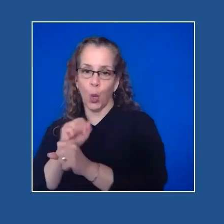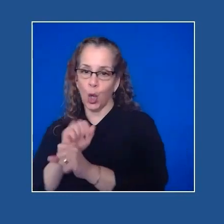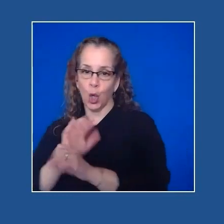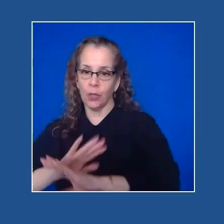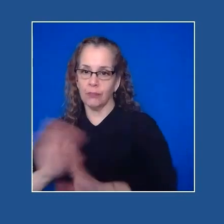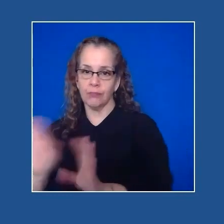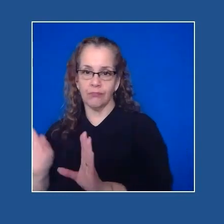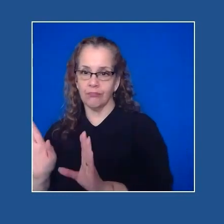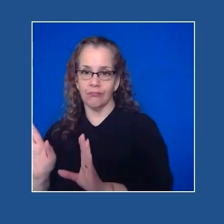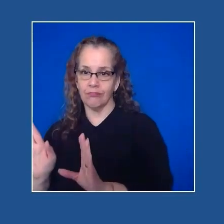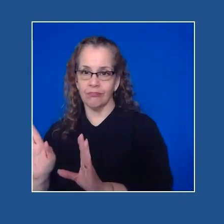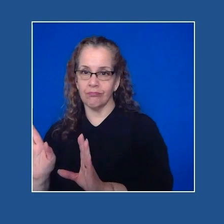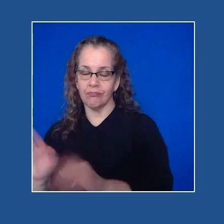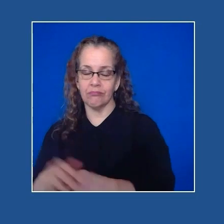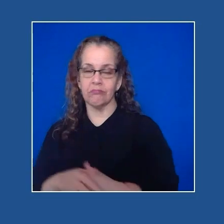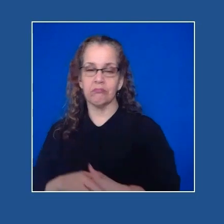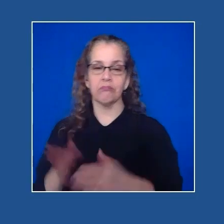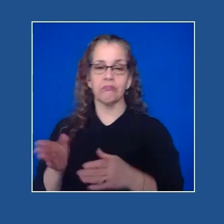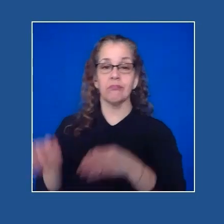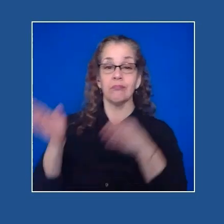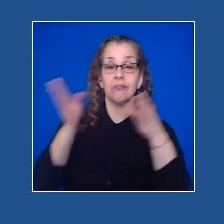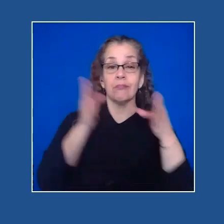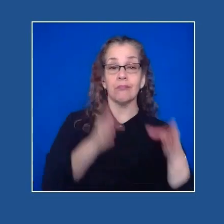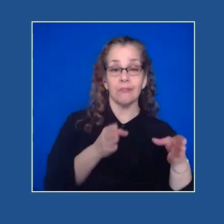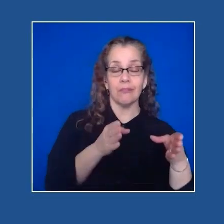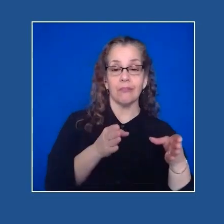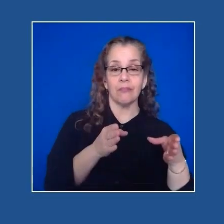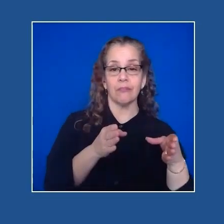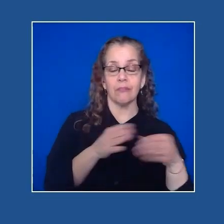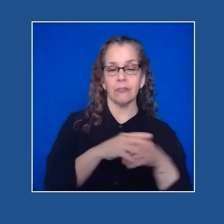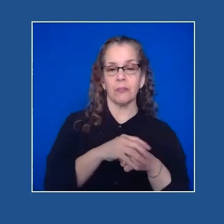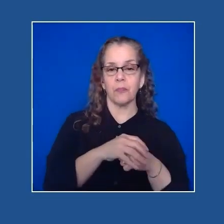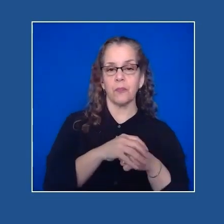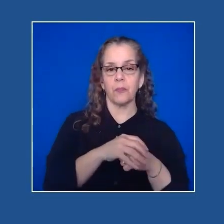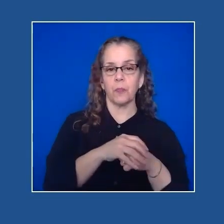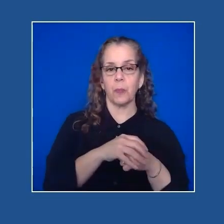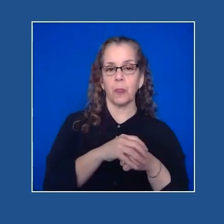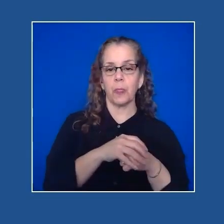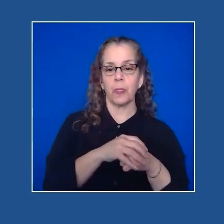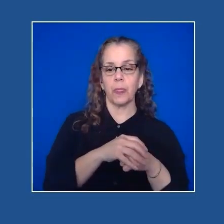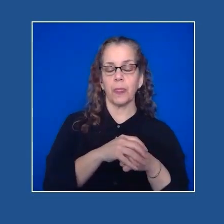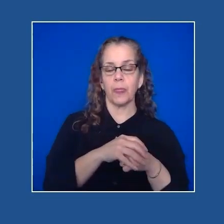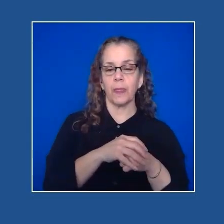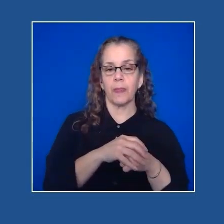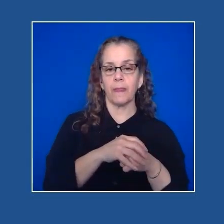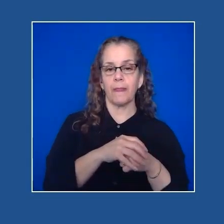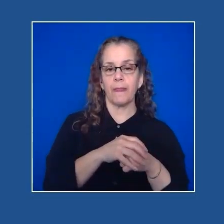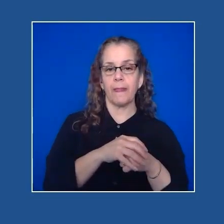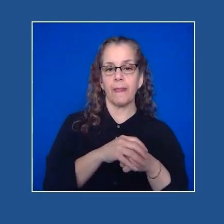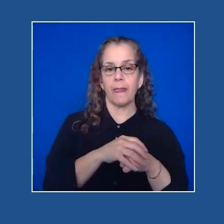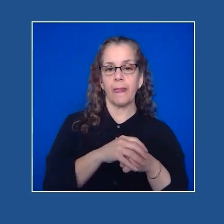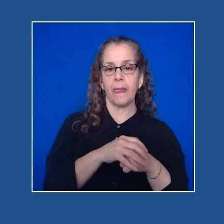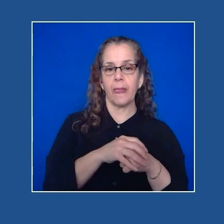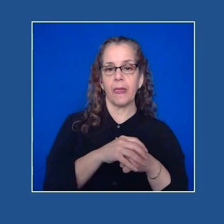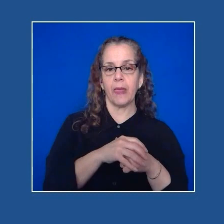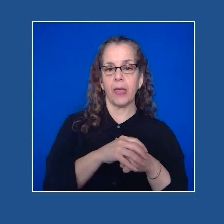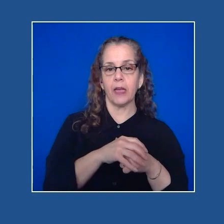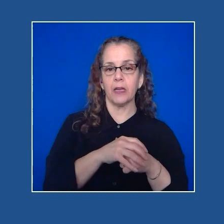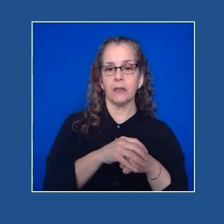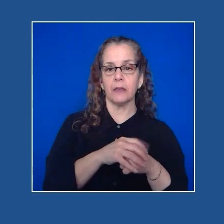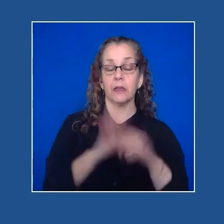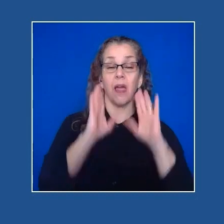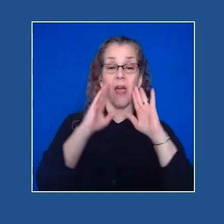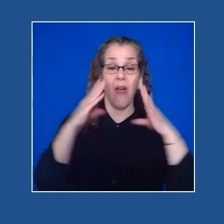then review. And the purpose of this was the focus was really reinforcing the